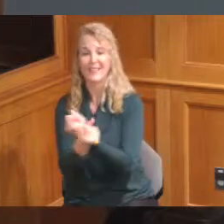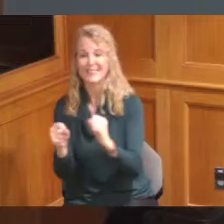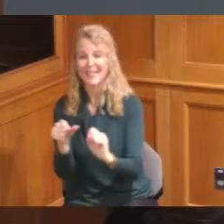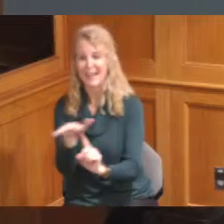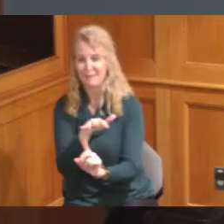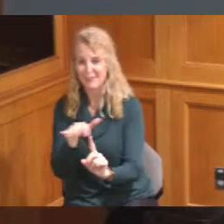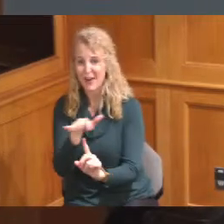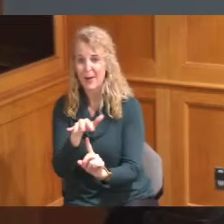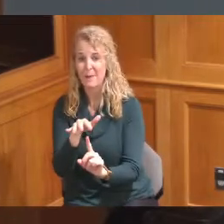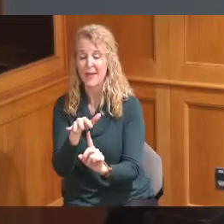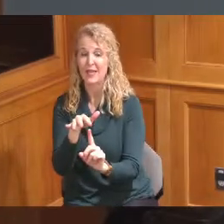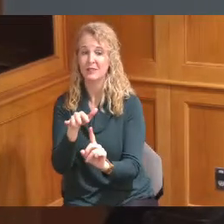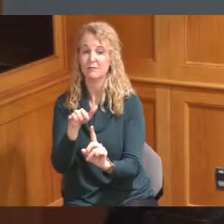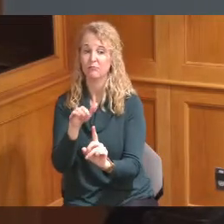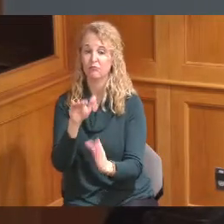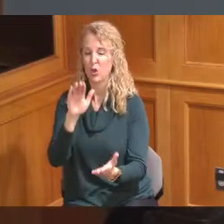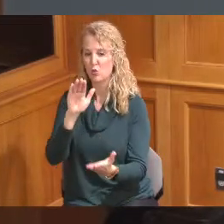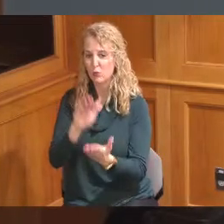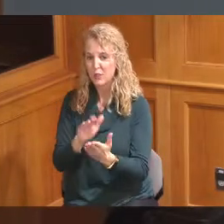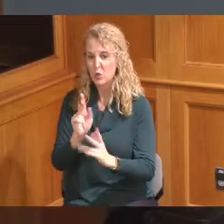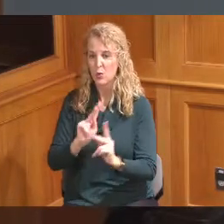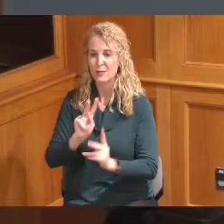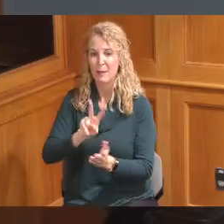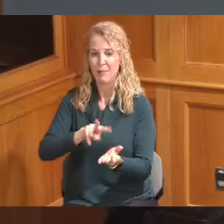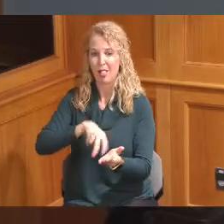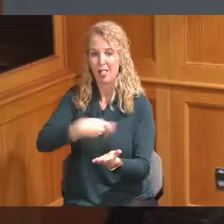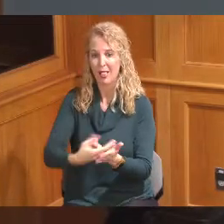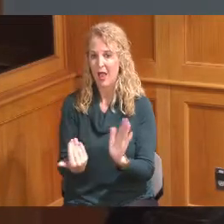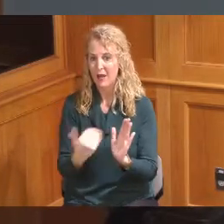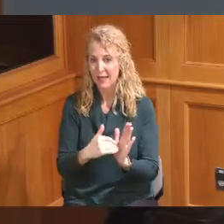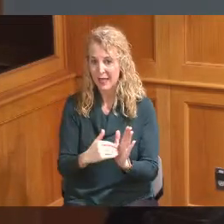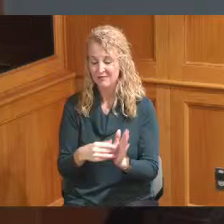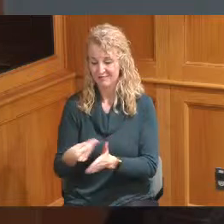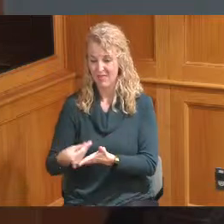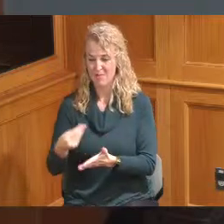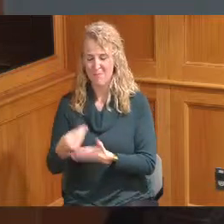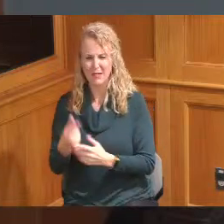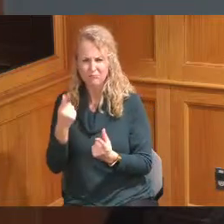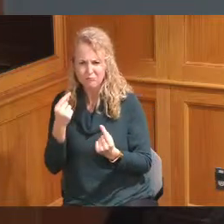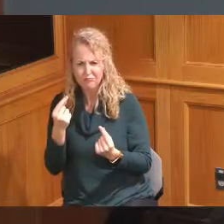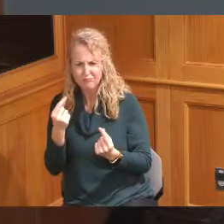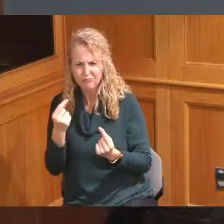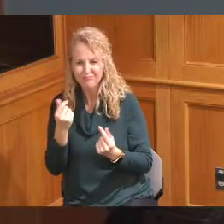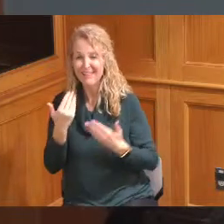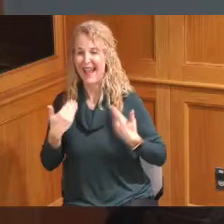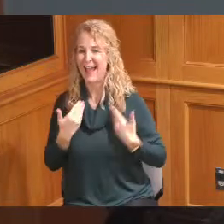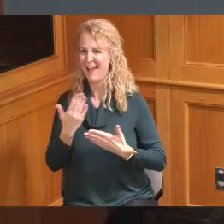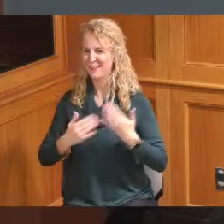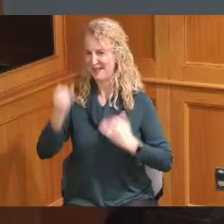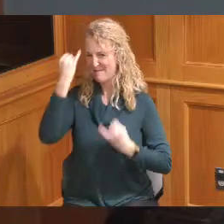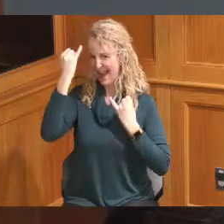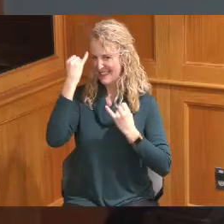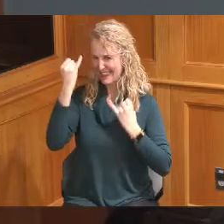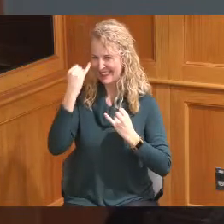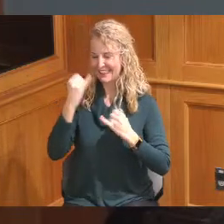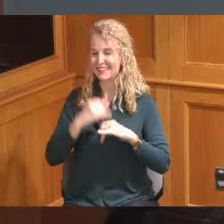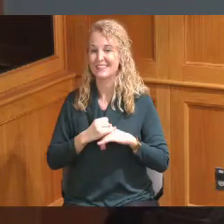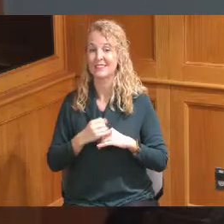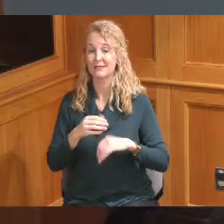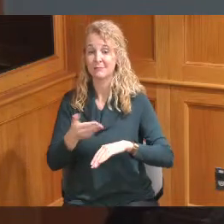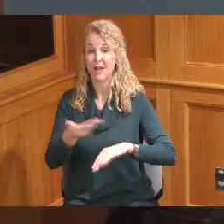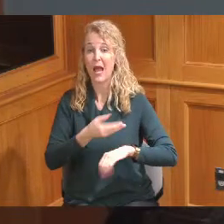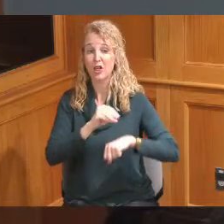environment, reduce relapse rates. Where are the funds going to be used for? Here's some ideas in some areas that we're doing. We have a